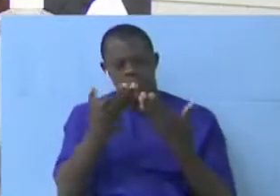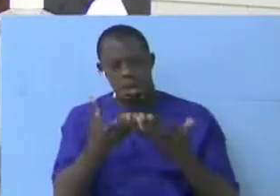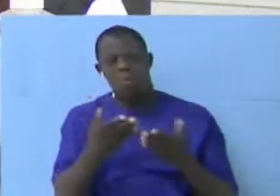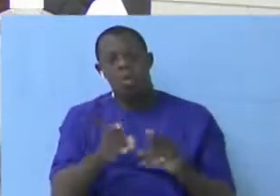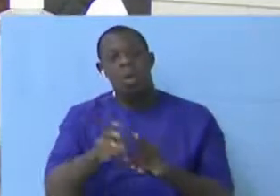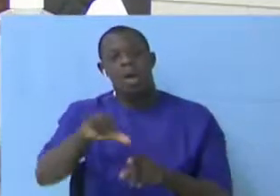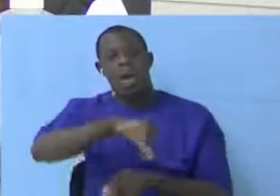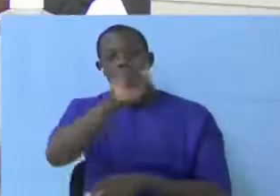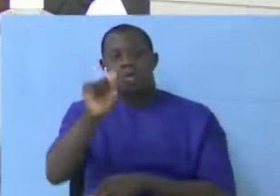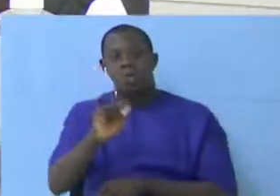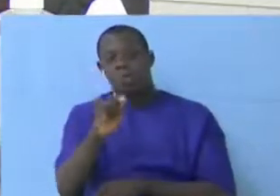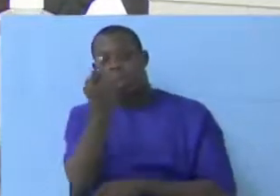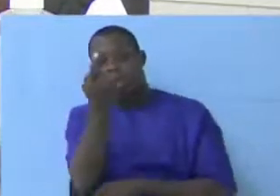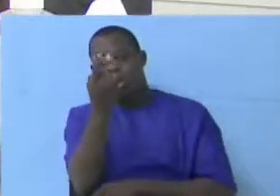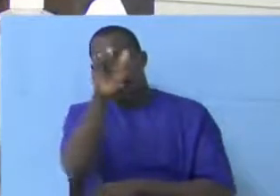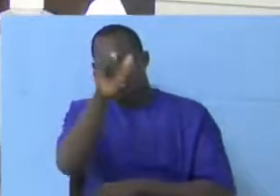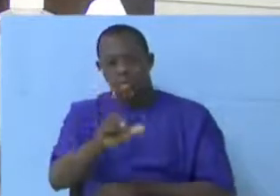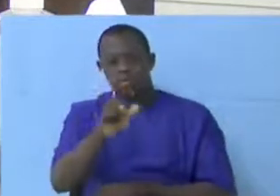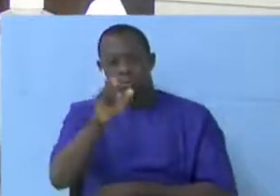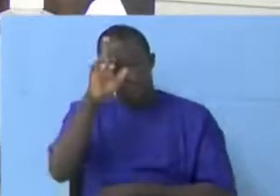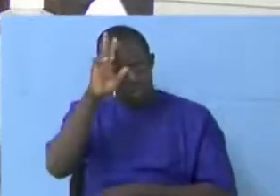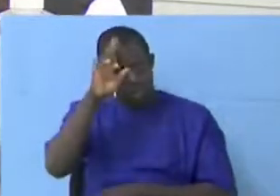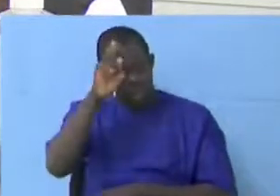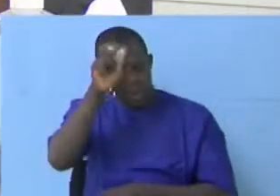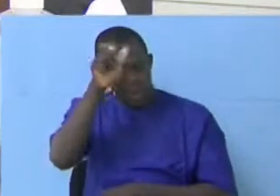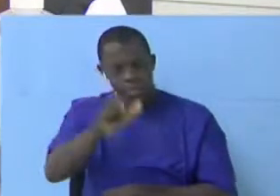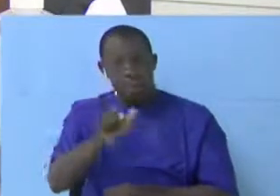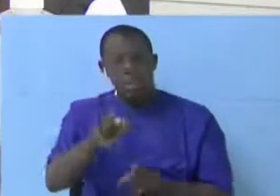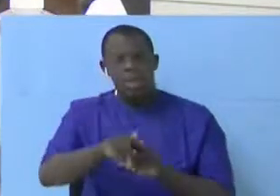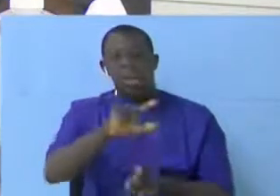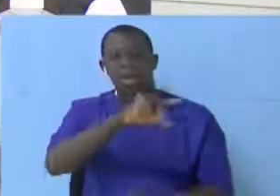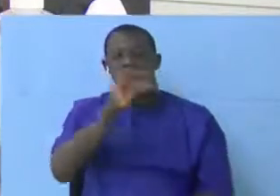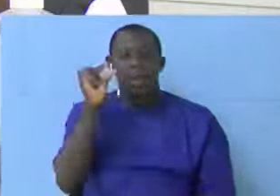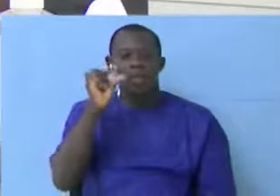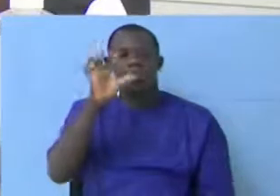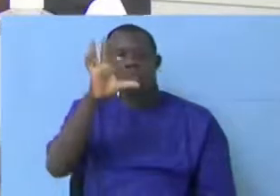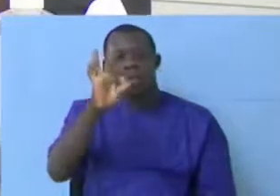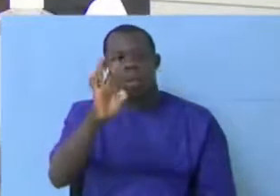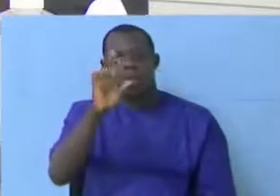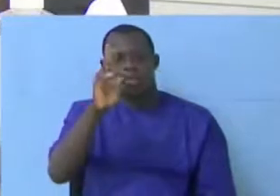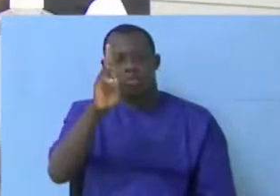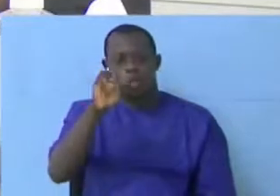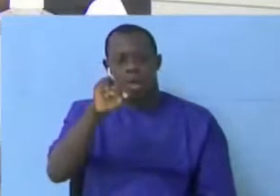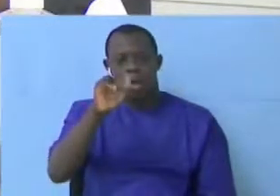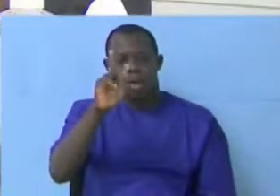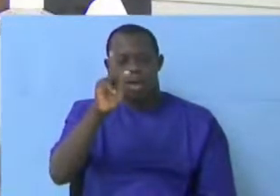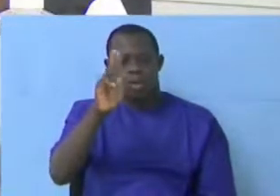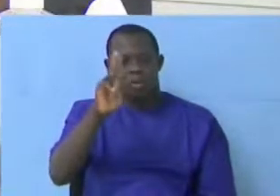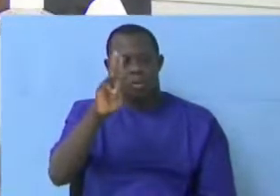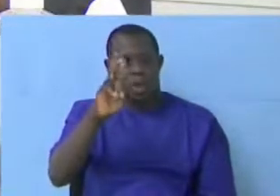one of the suspects is this Tunkara, you guy you said in Birkama.